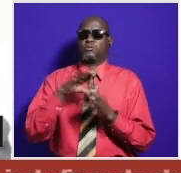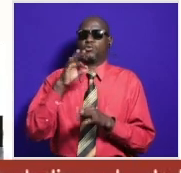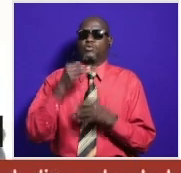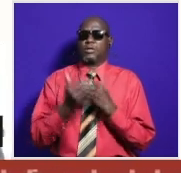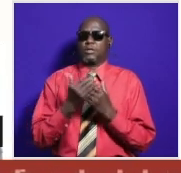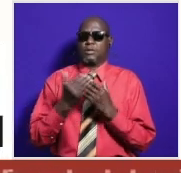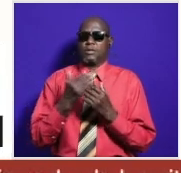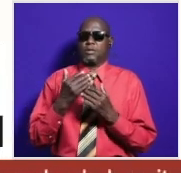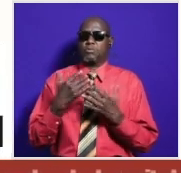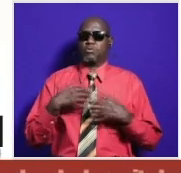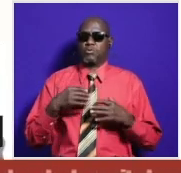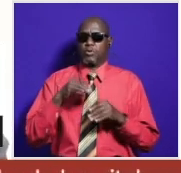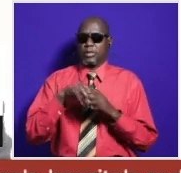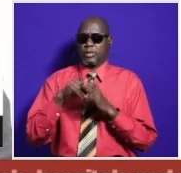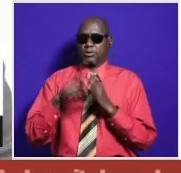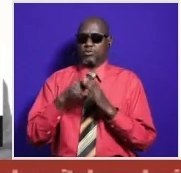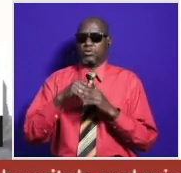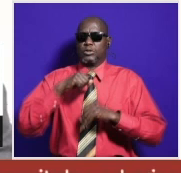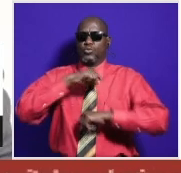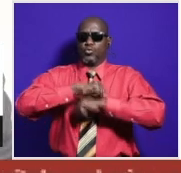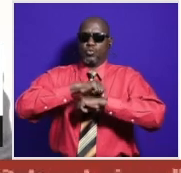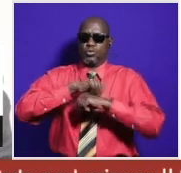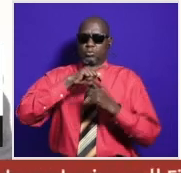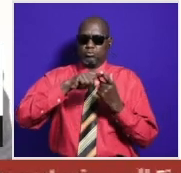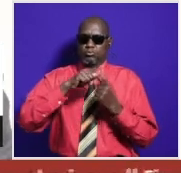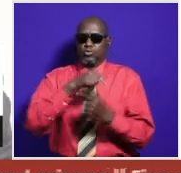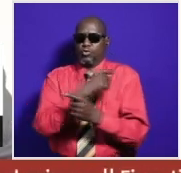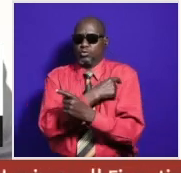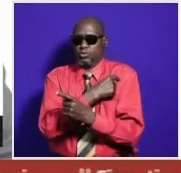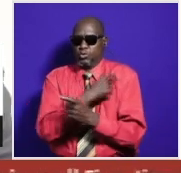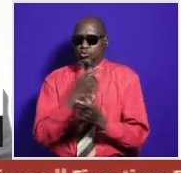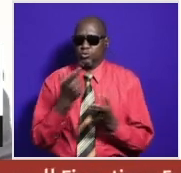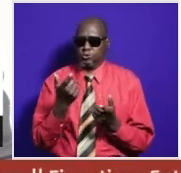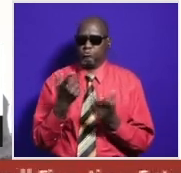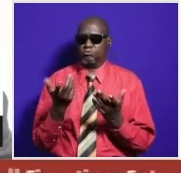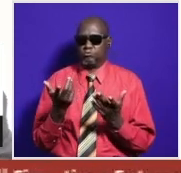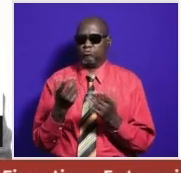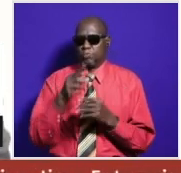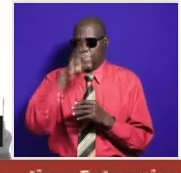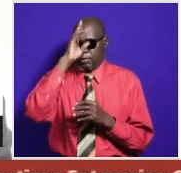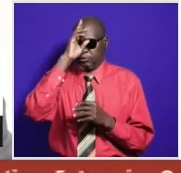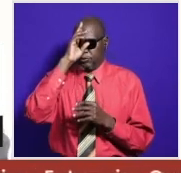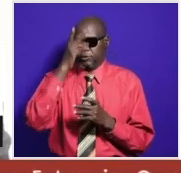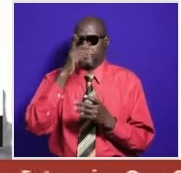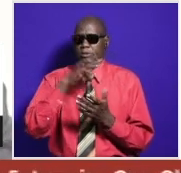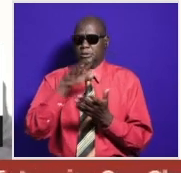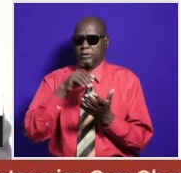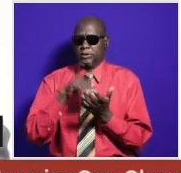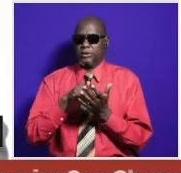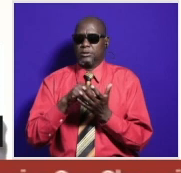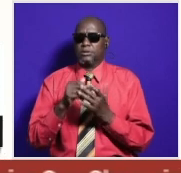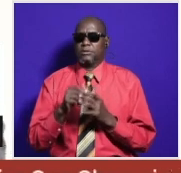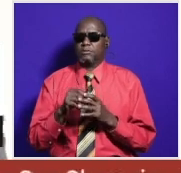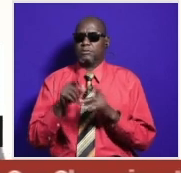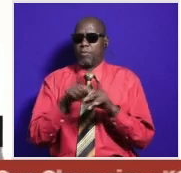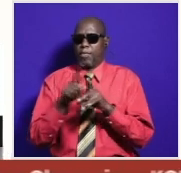people in industry, in schools, in hospitals, in police stations, and also